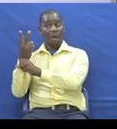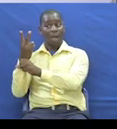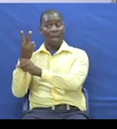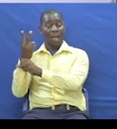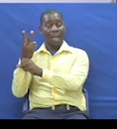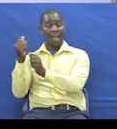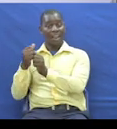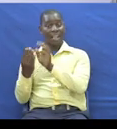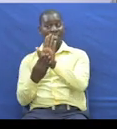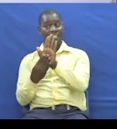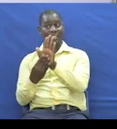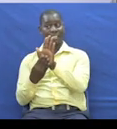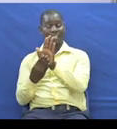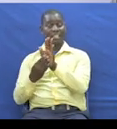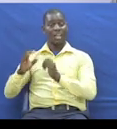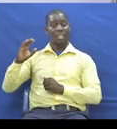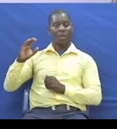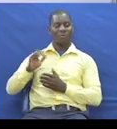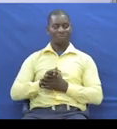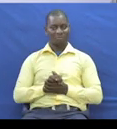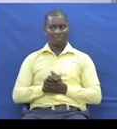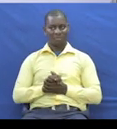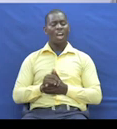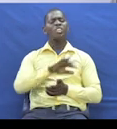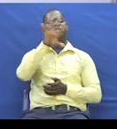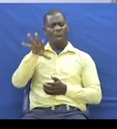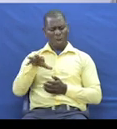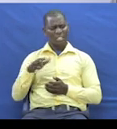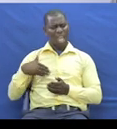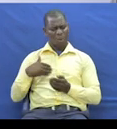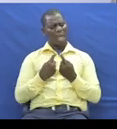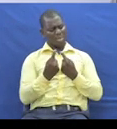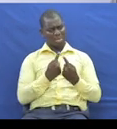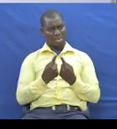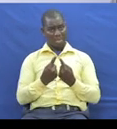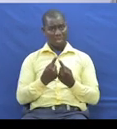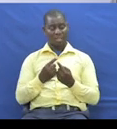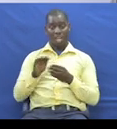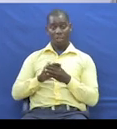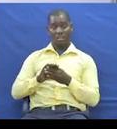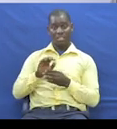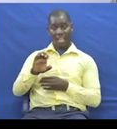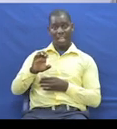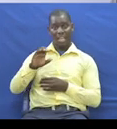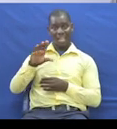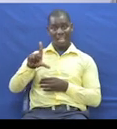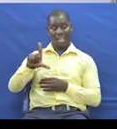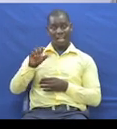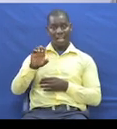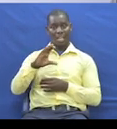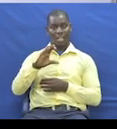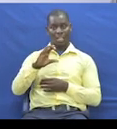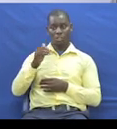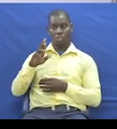19 coulomb. All of this describes what is the electron, which is found